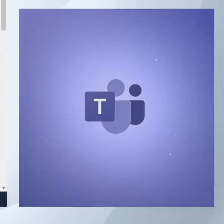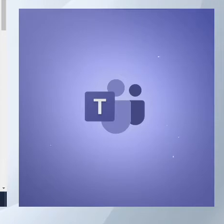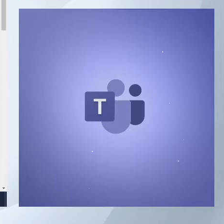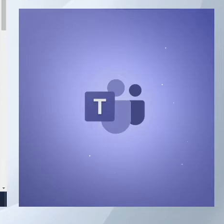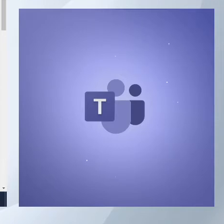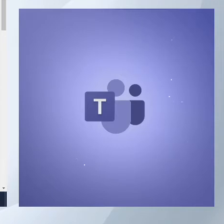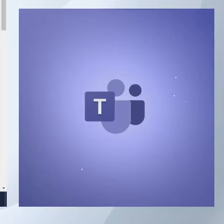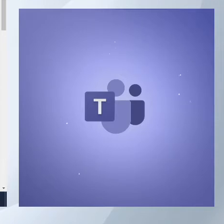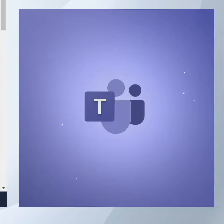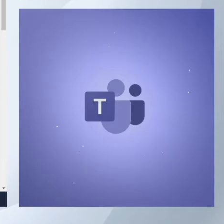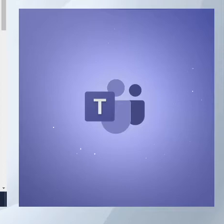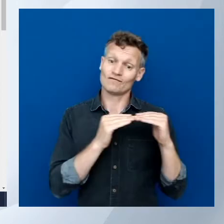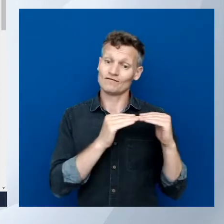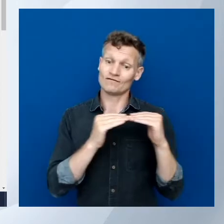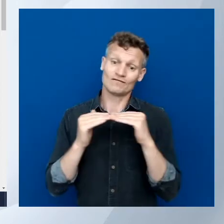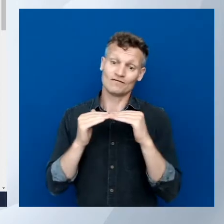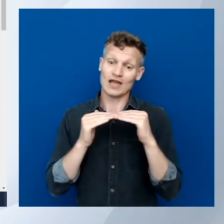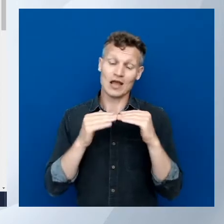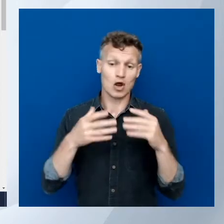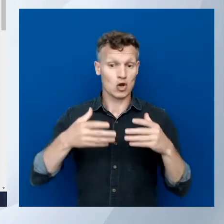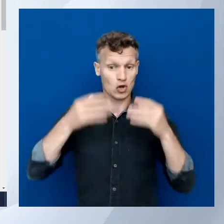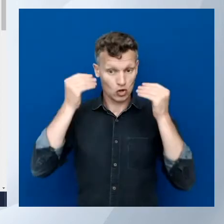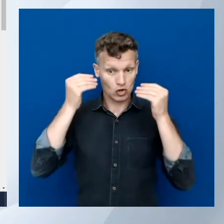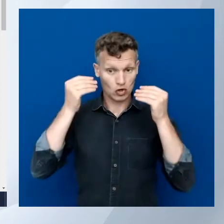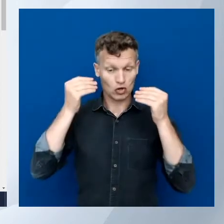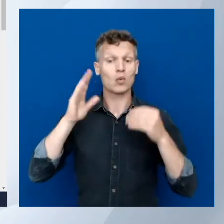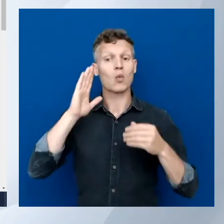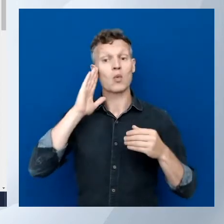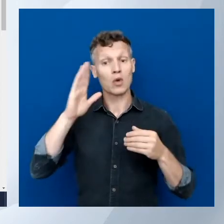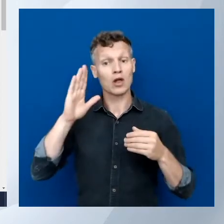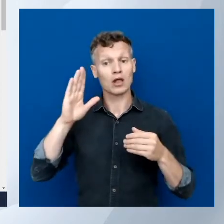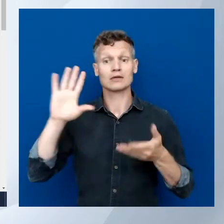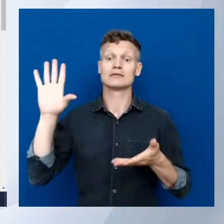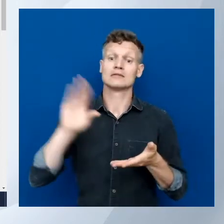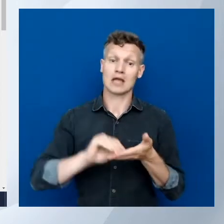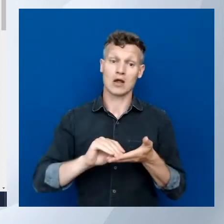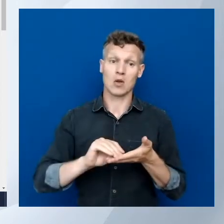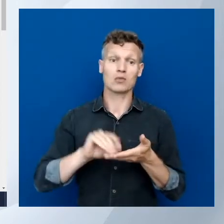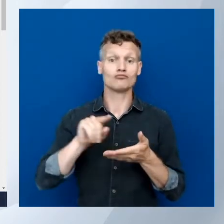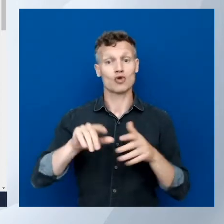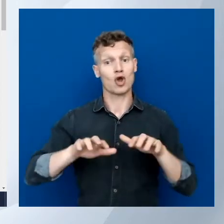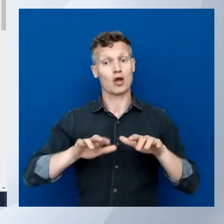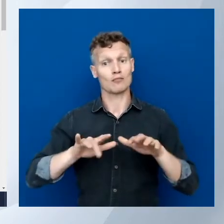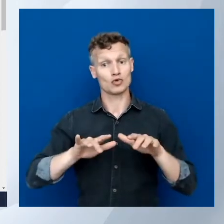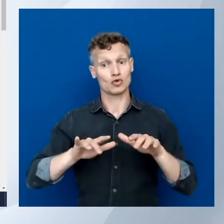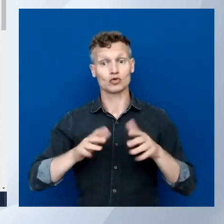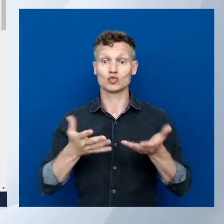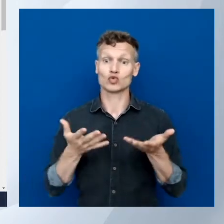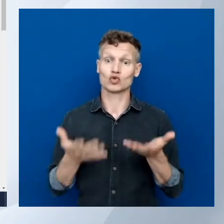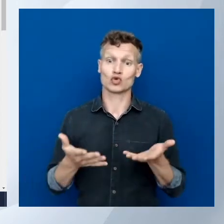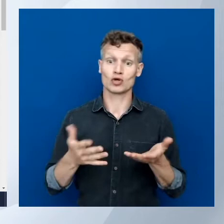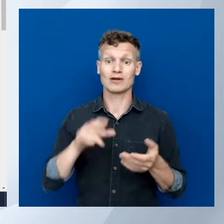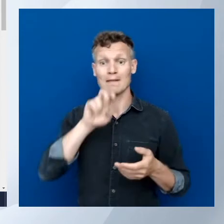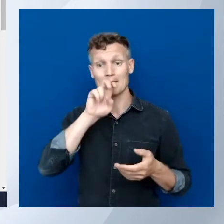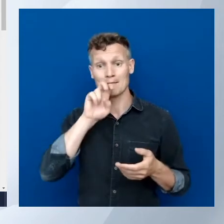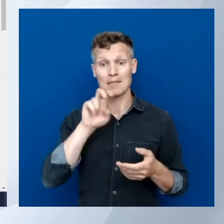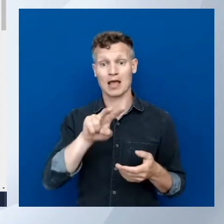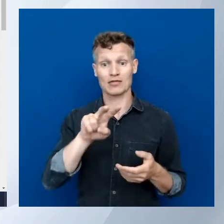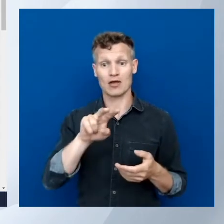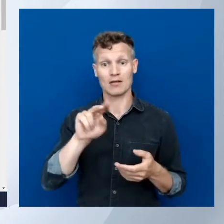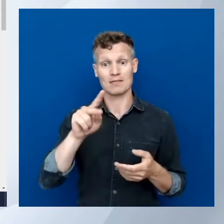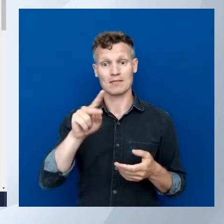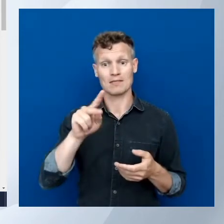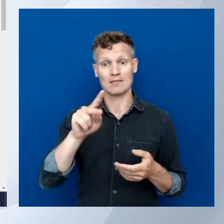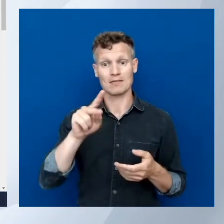will download Fairlearn from the internet to your computer, install it in your current Python installation, and that's how you can get started with this